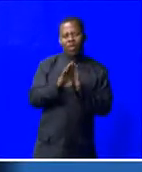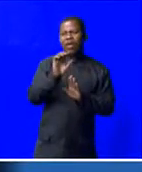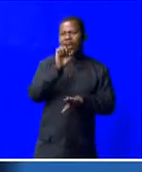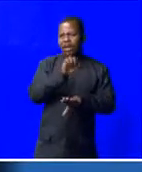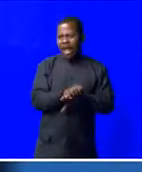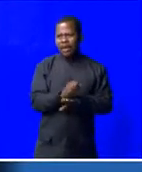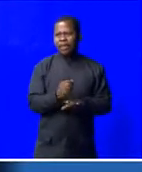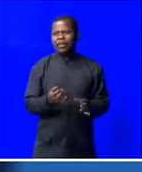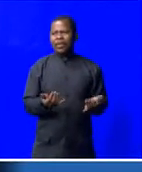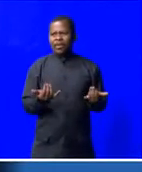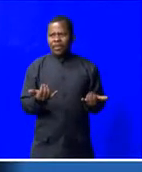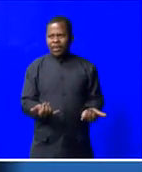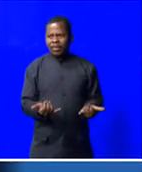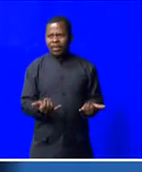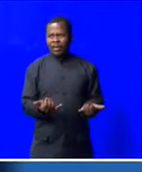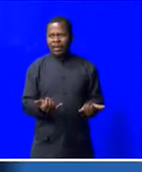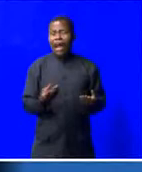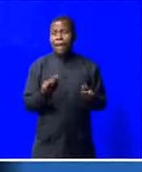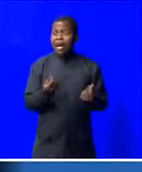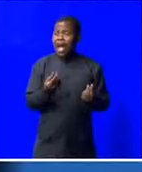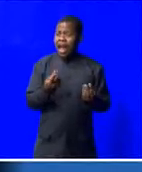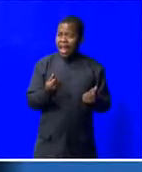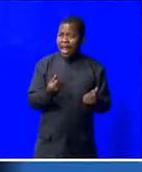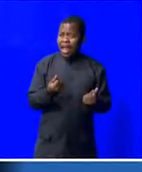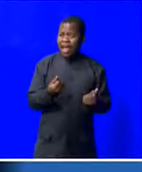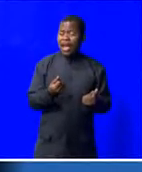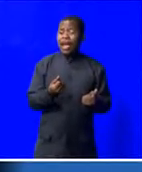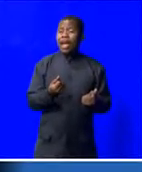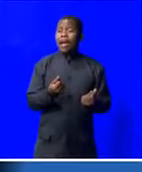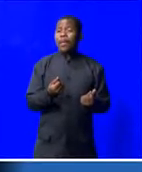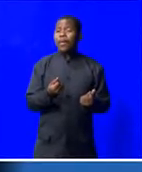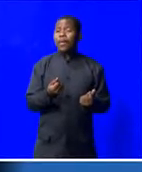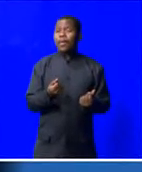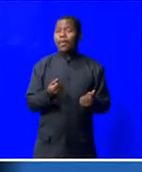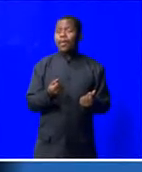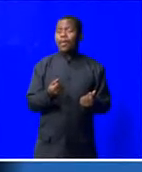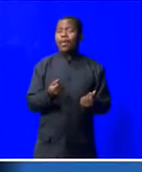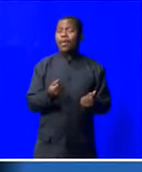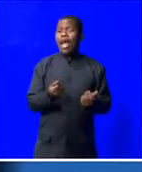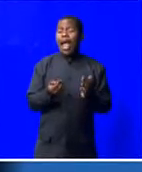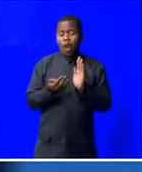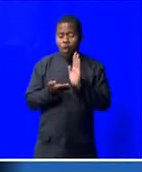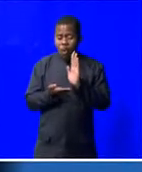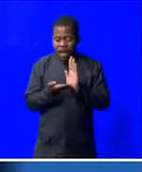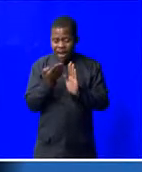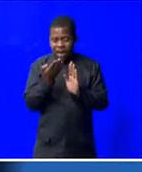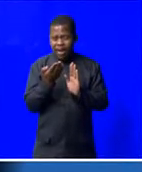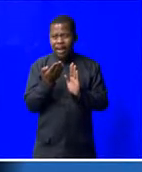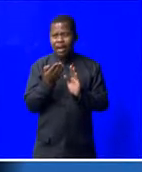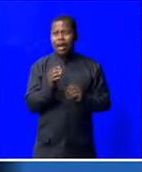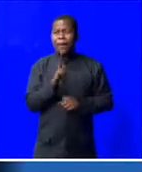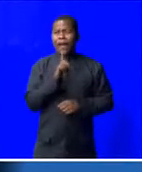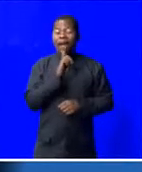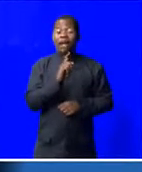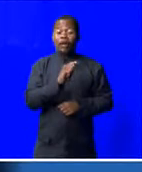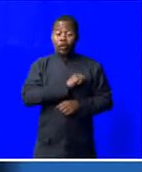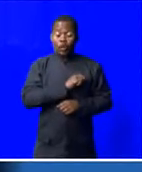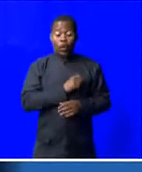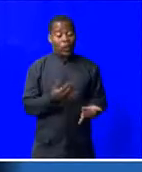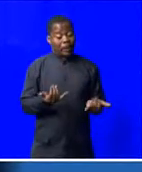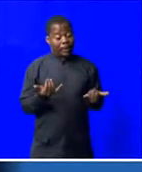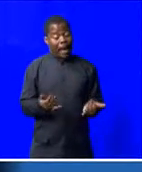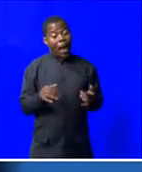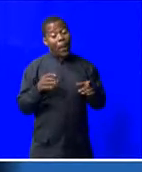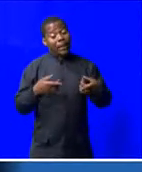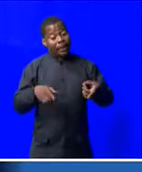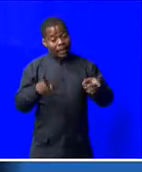la tafluen isebentile le lama plan etu sesekhonile go kulisa Sacu kota vele kuqinisile ukuthi nyalo lengoti